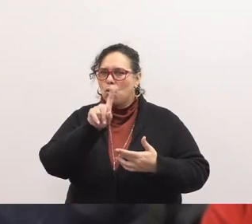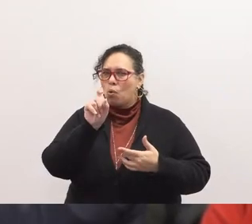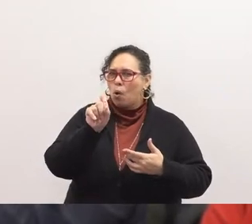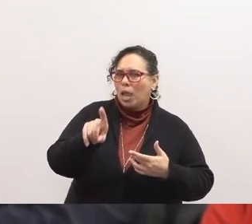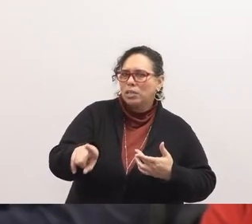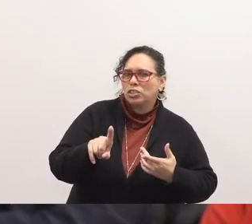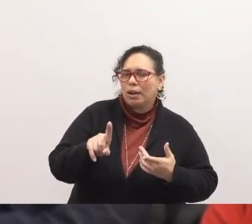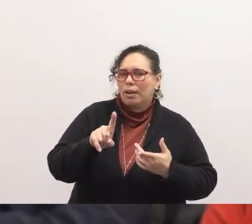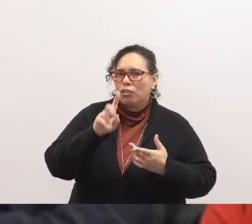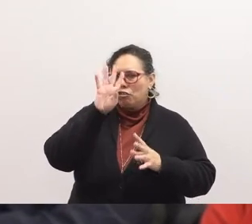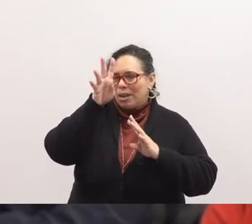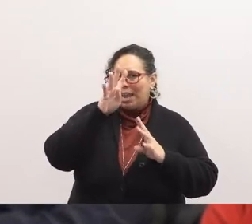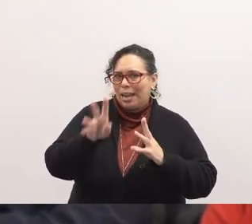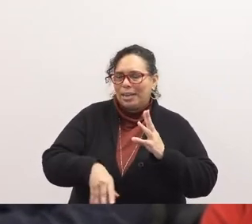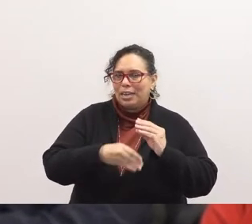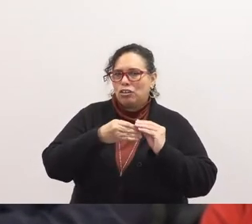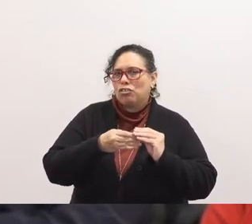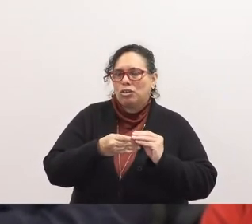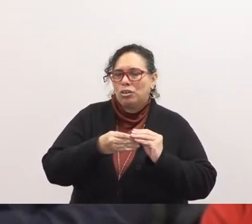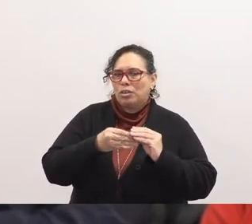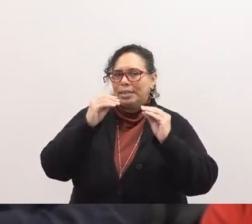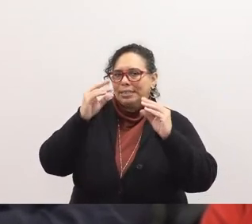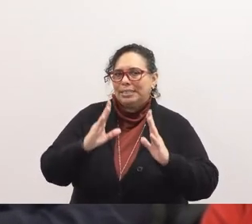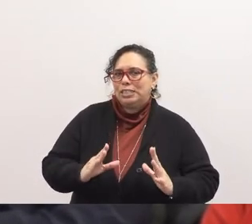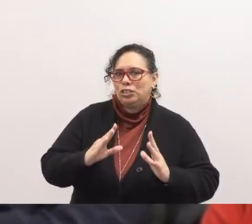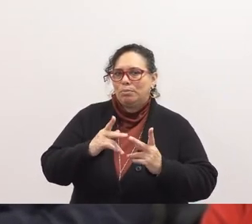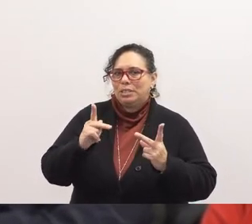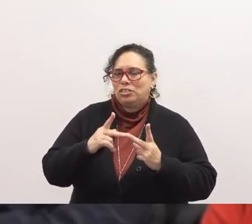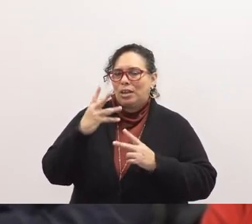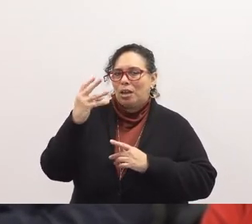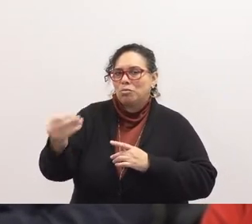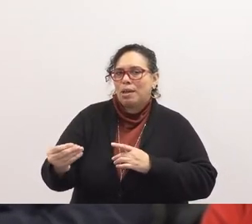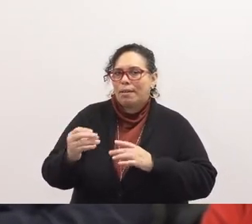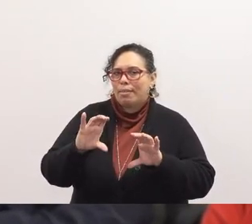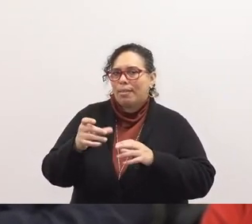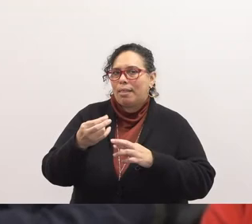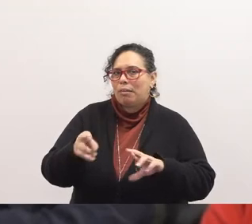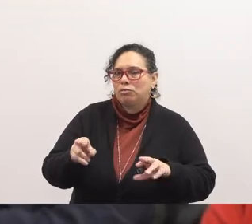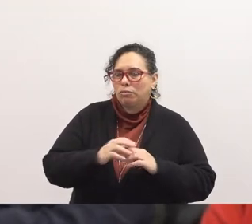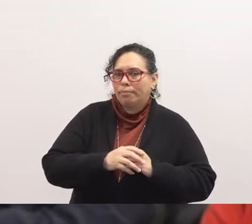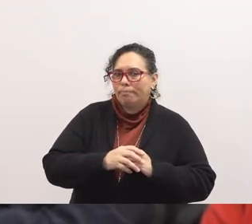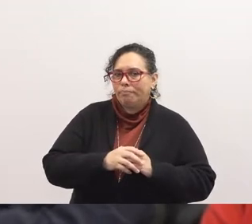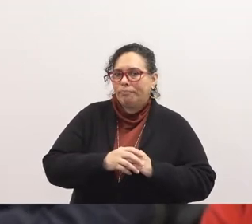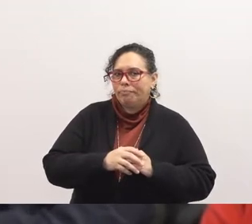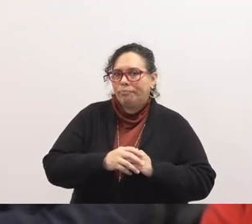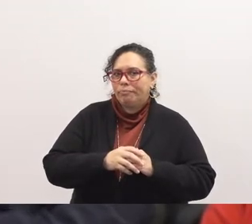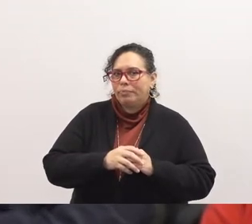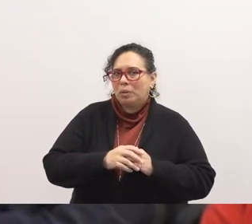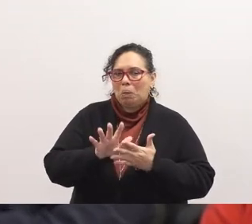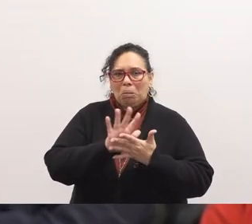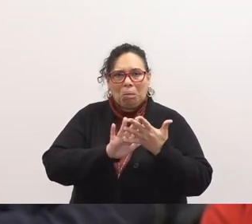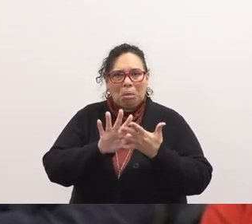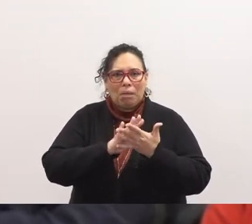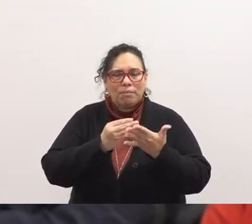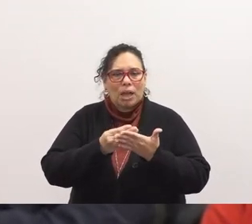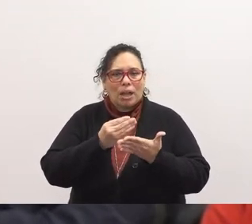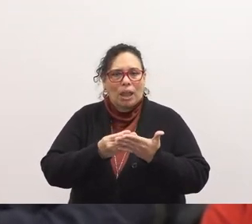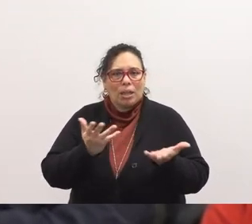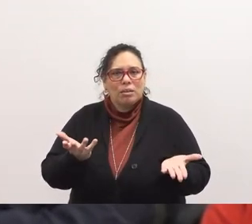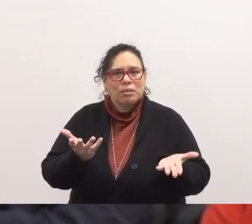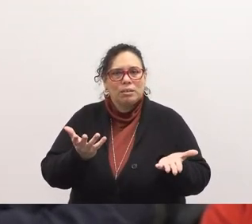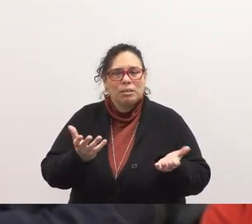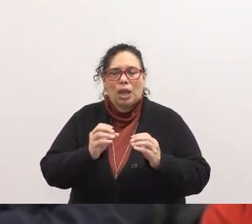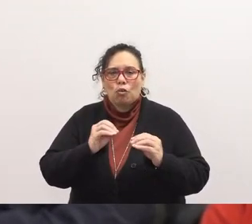creating additional teacher positions outside of the classroom with vague funding and